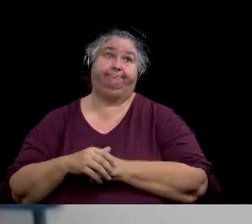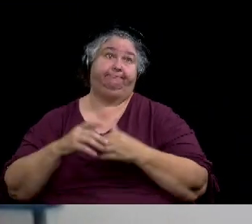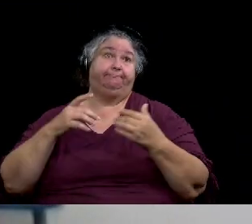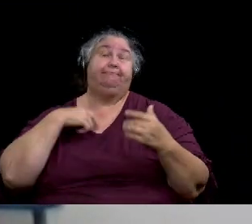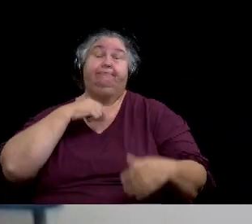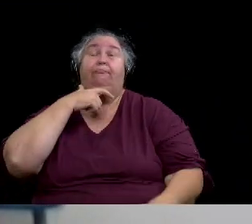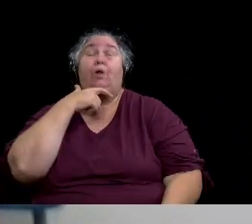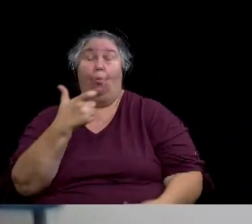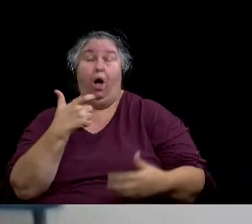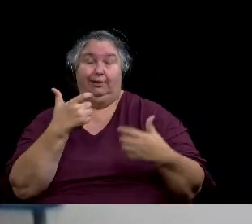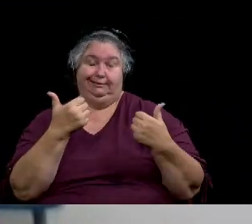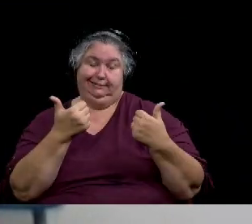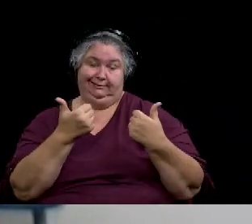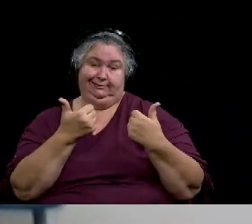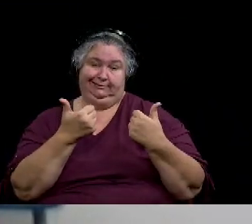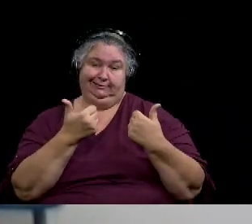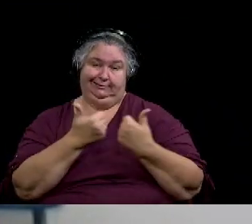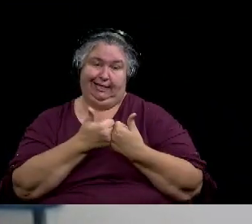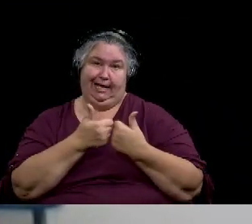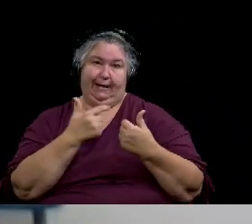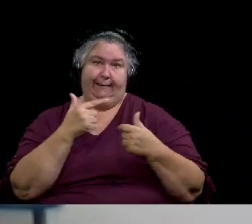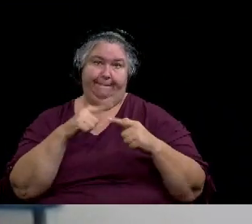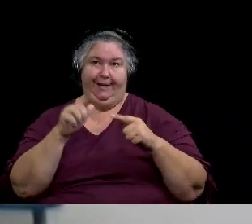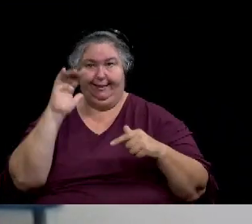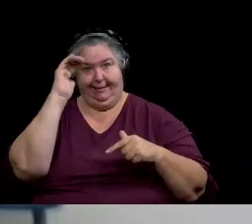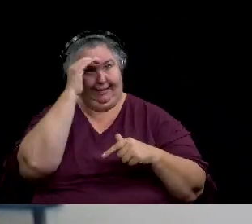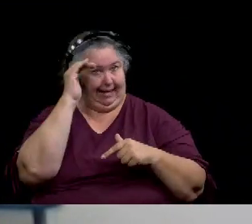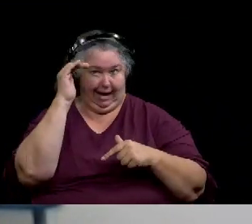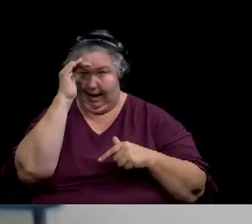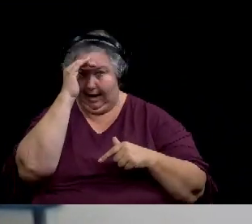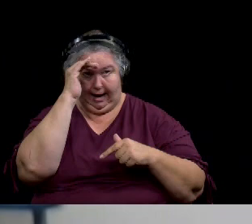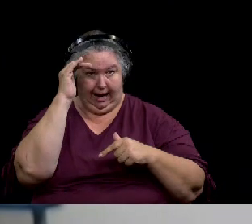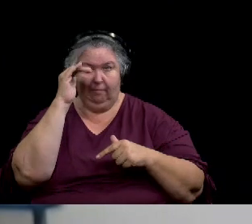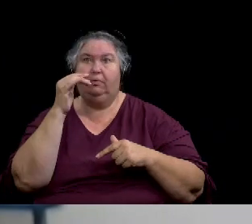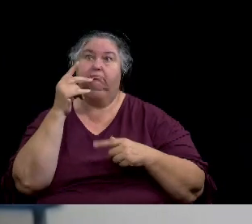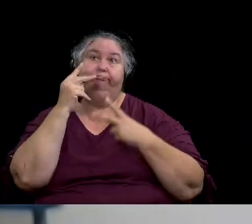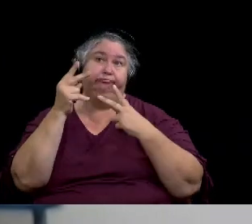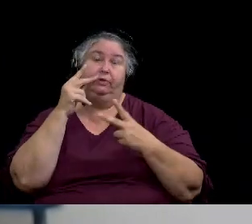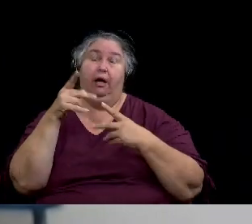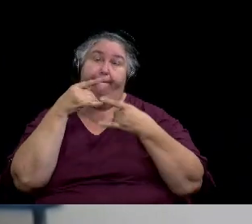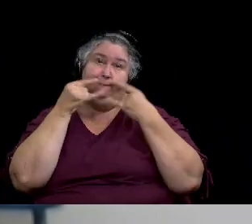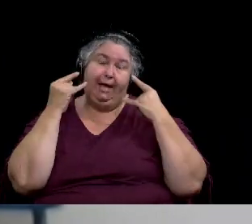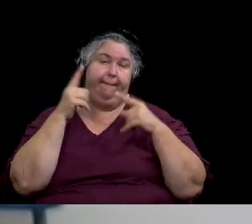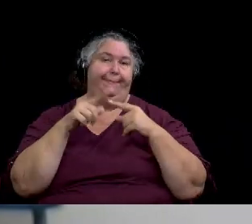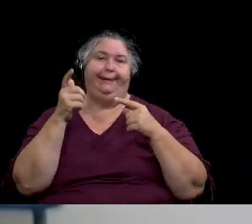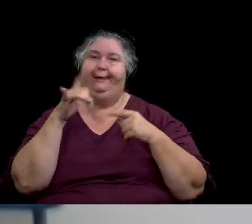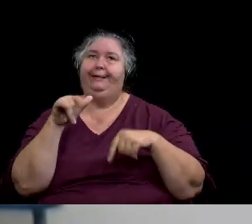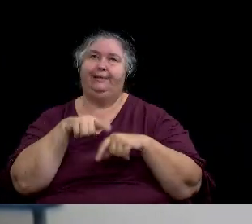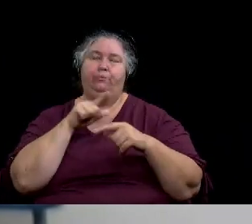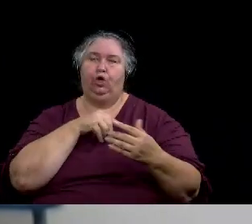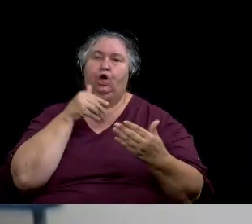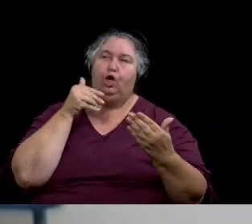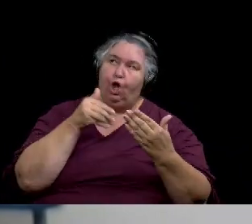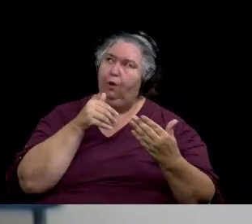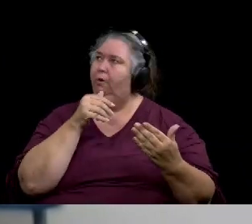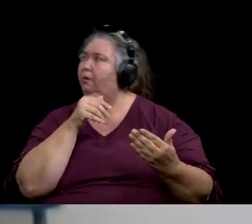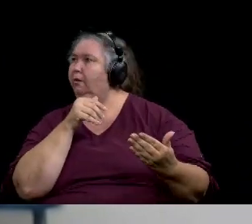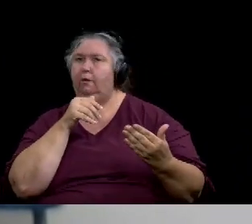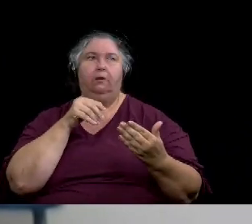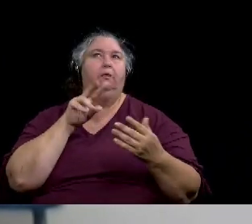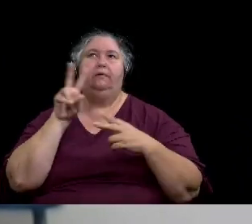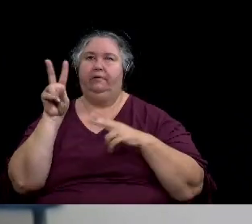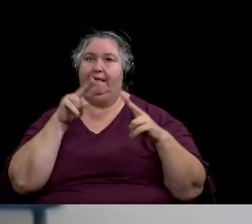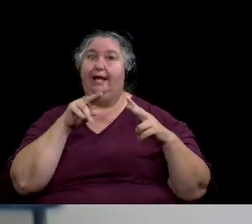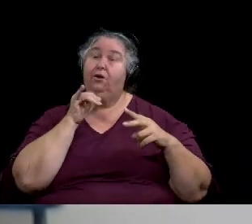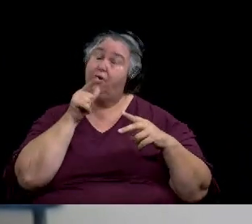the game, but you know what the cameras showed people wearing masks. And but of course, anytime you're in close proximity to somebody, and especially if you're not